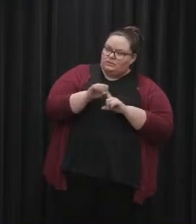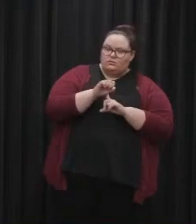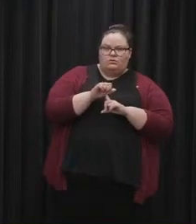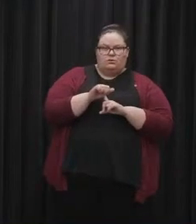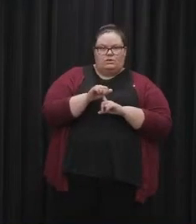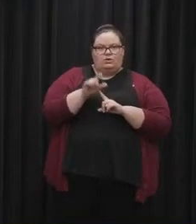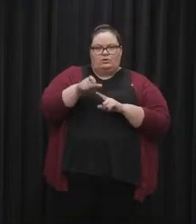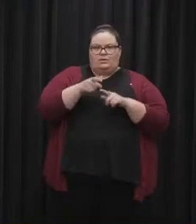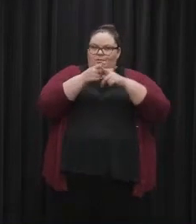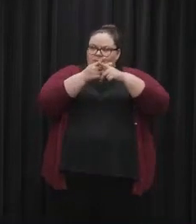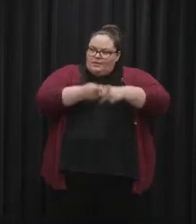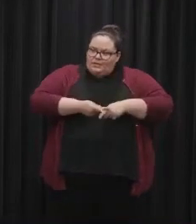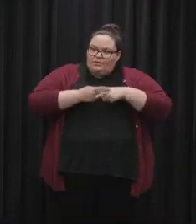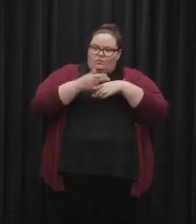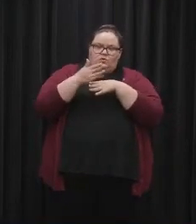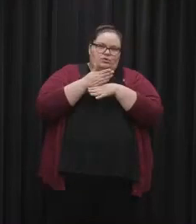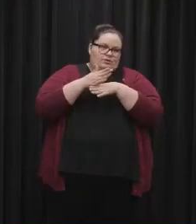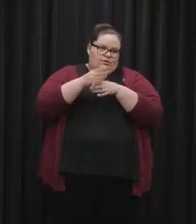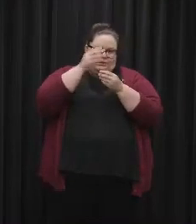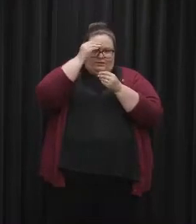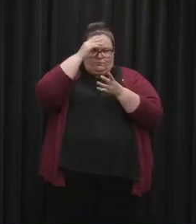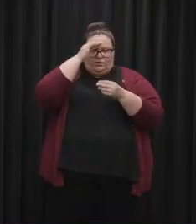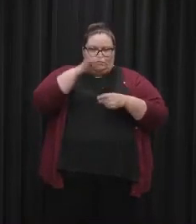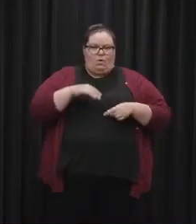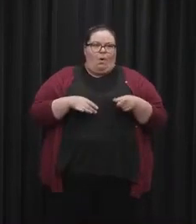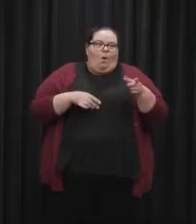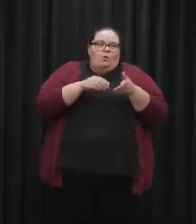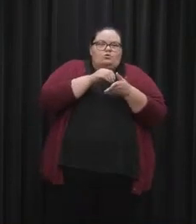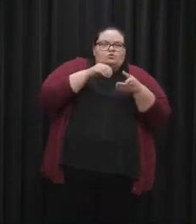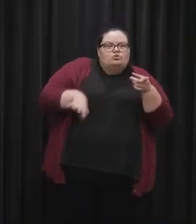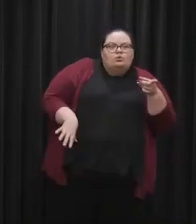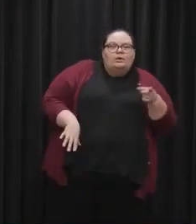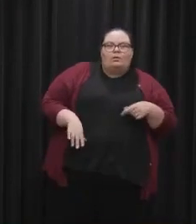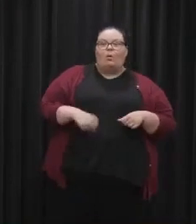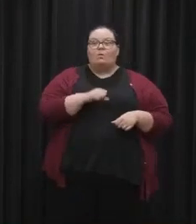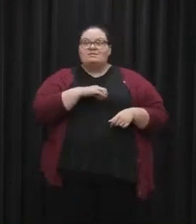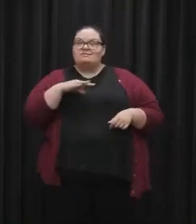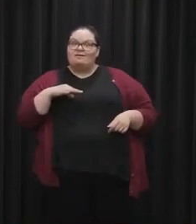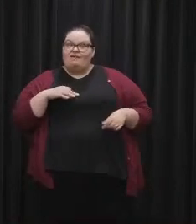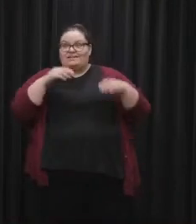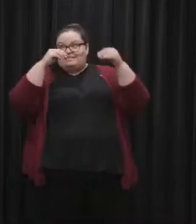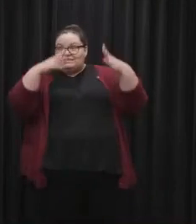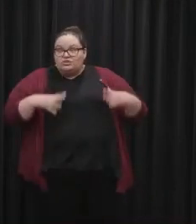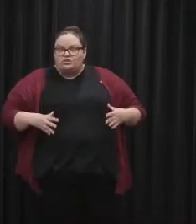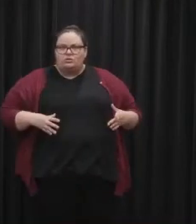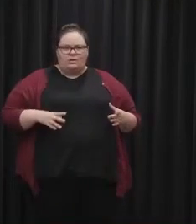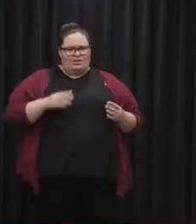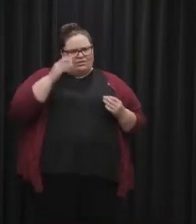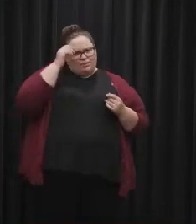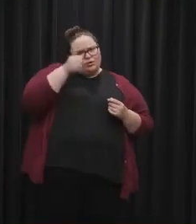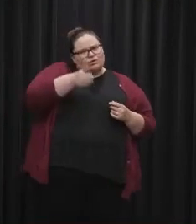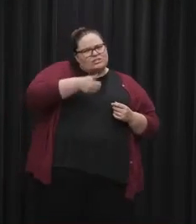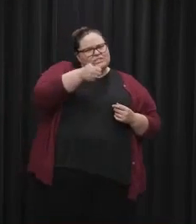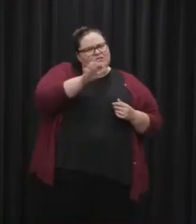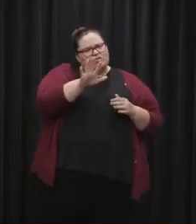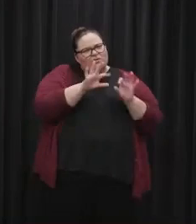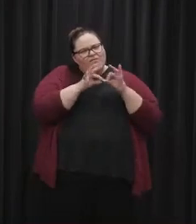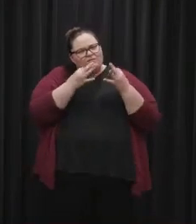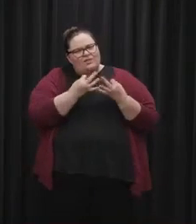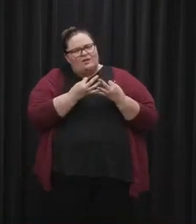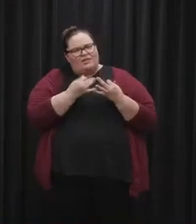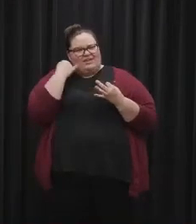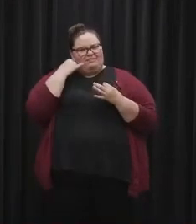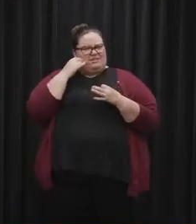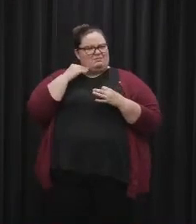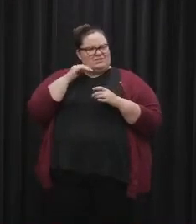to be really careful about sharing information about whether someone's a student or a staff member. Because think about yourself or your family members in that